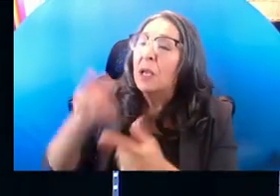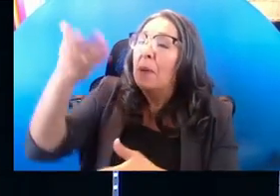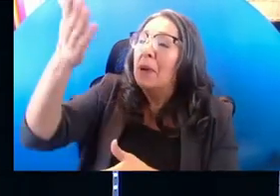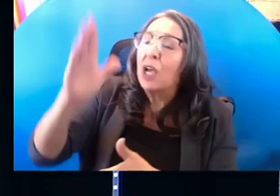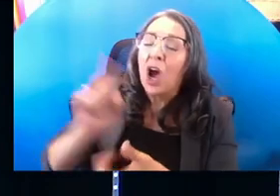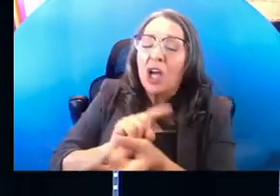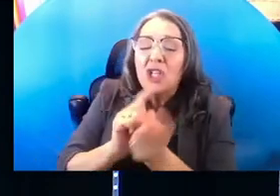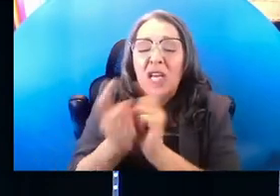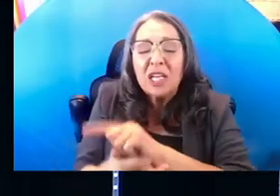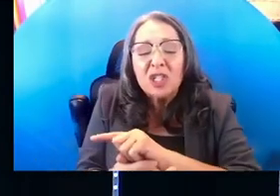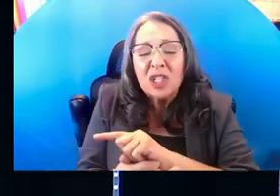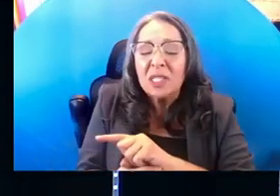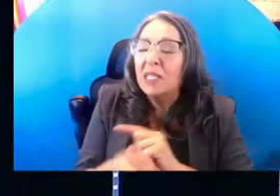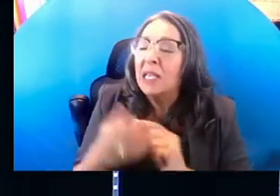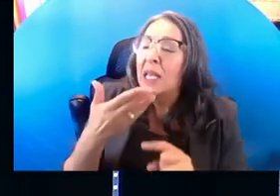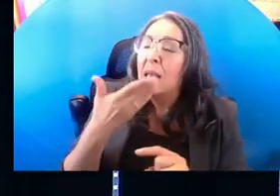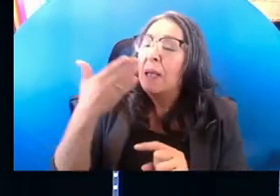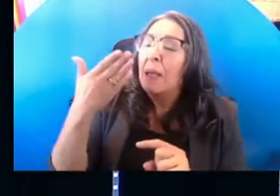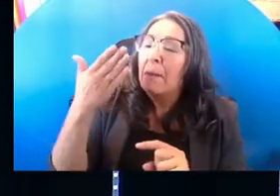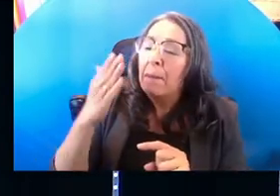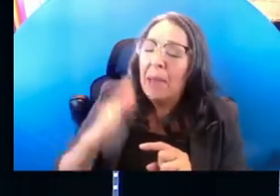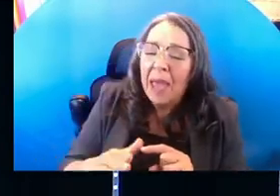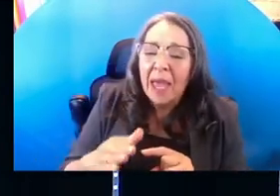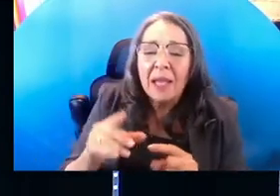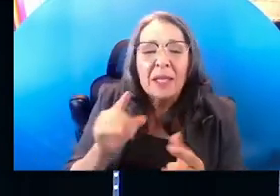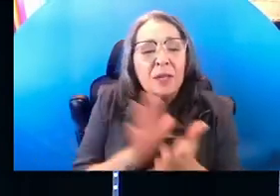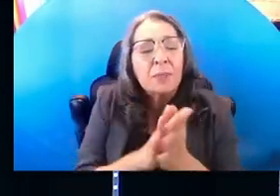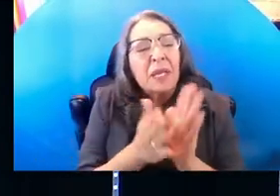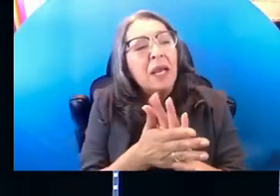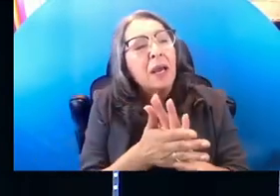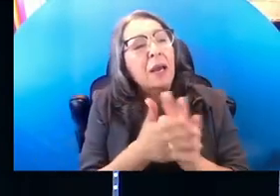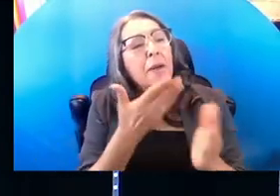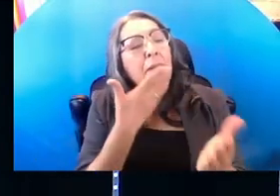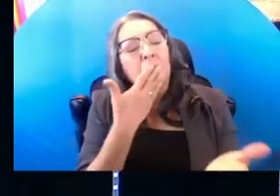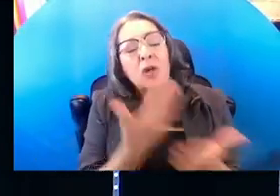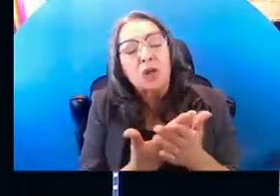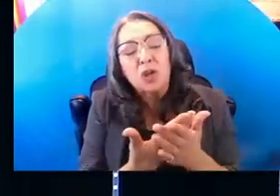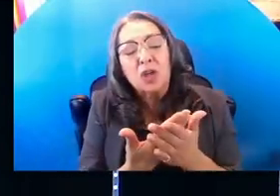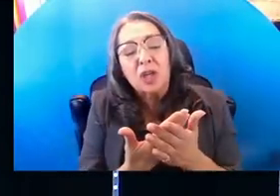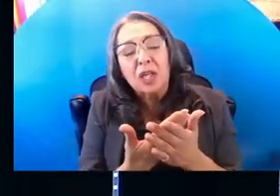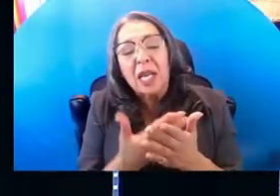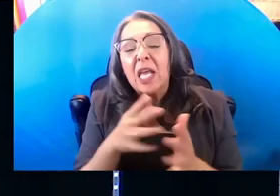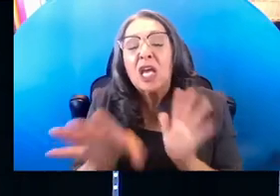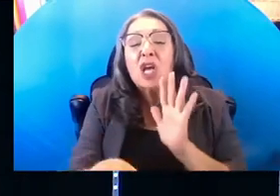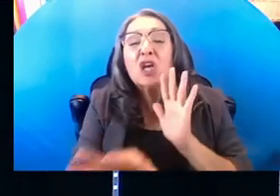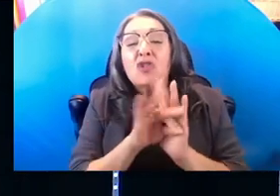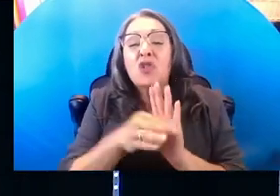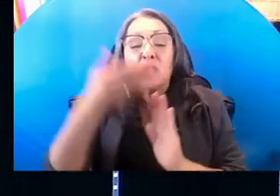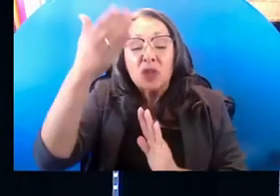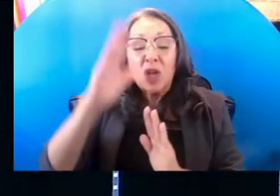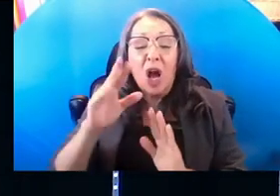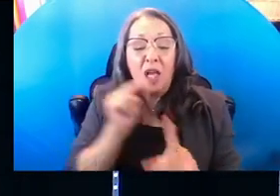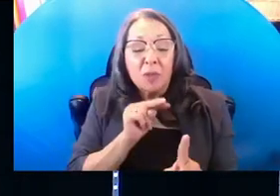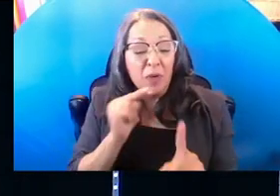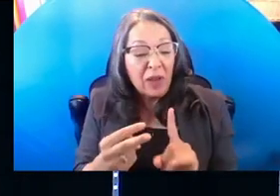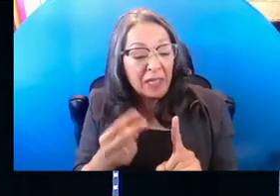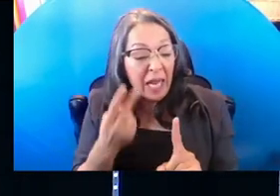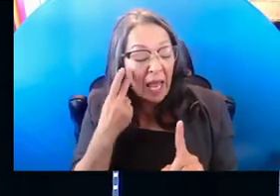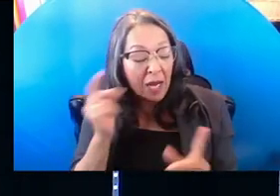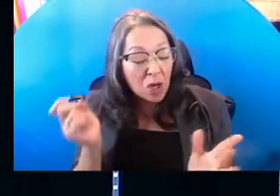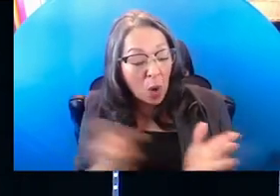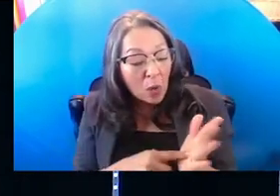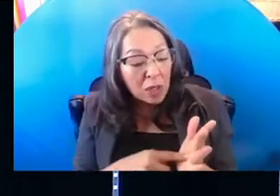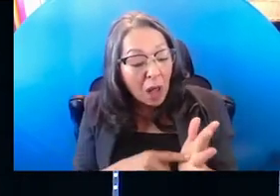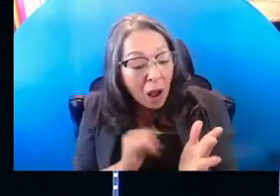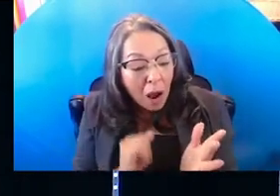some good things in here. Take a step back, get a 30,000 foot view, choose my perspective instead and see that I'm doing good things here. Do you guys